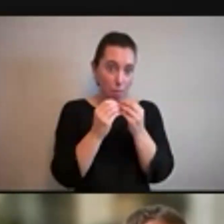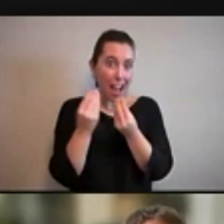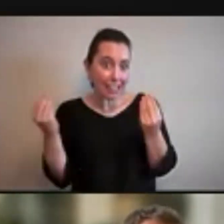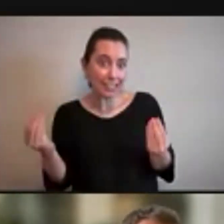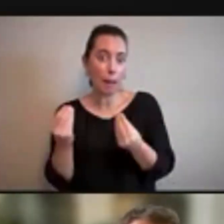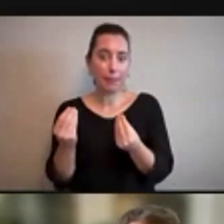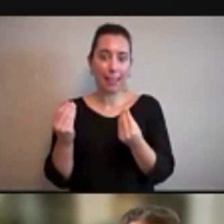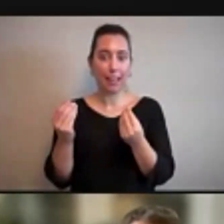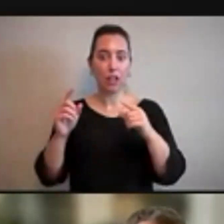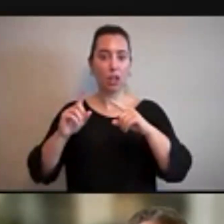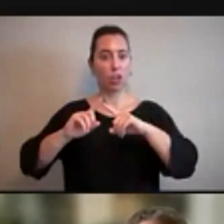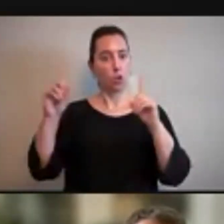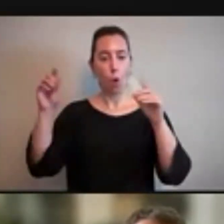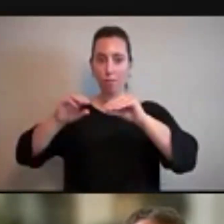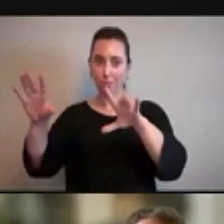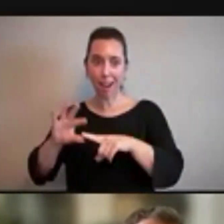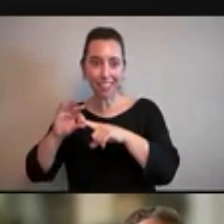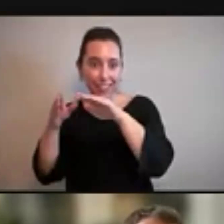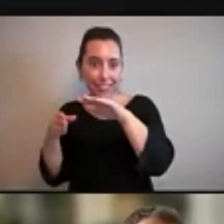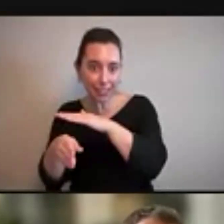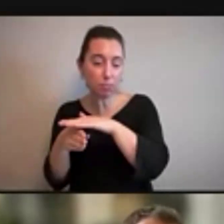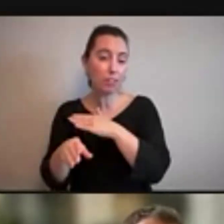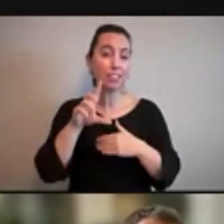talking about really providing a service that all public